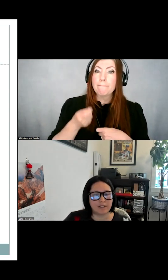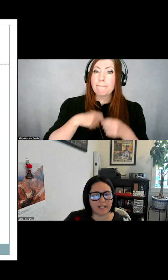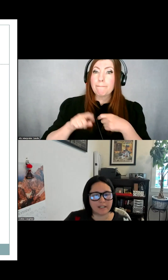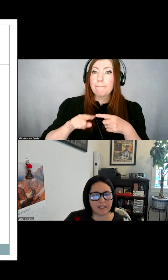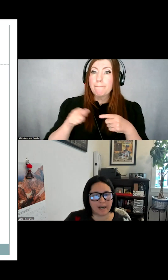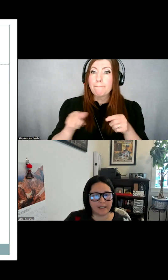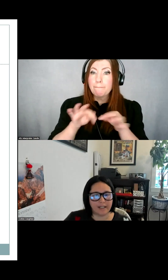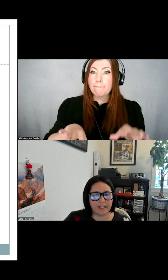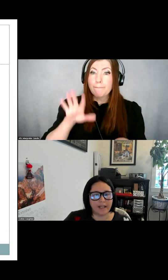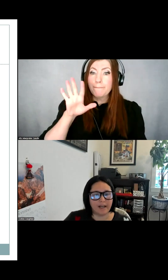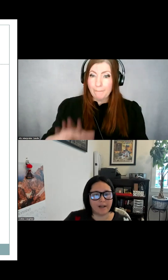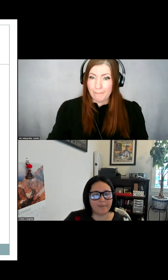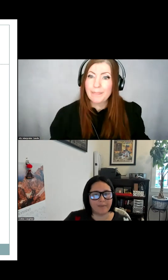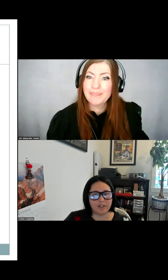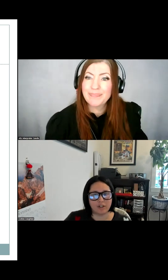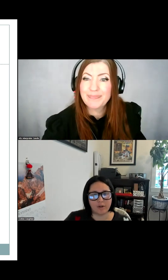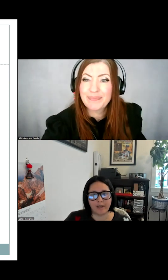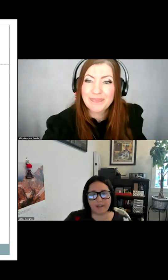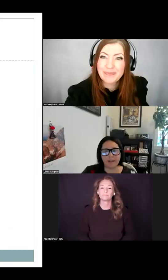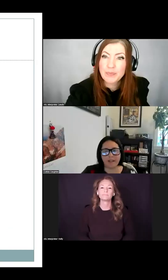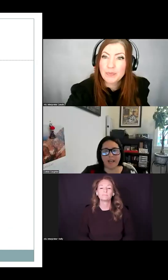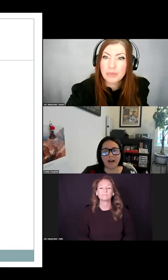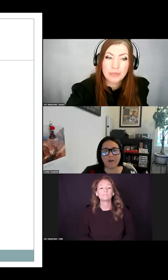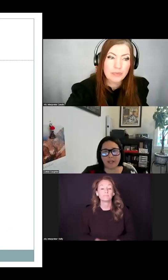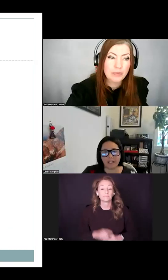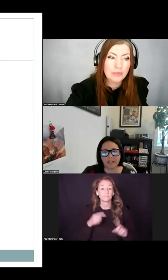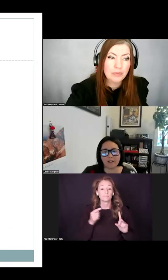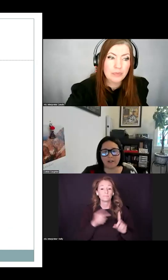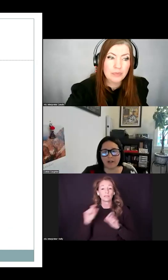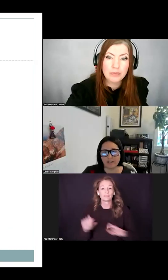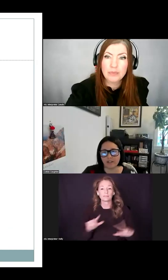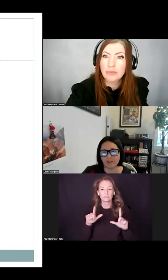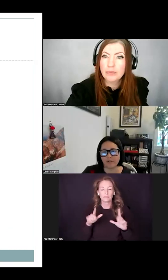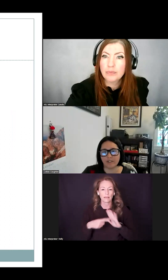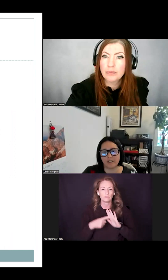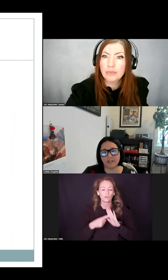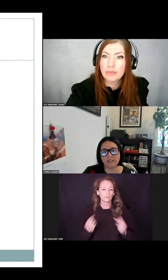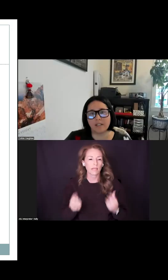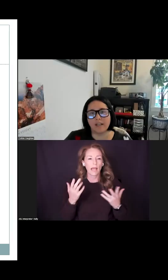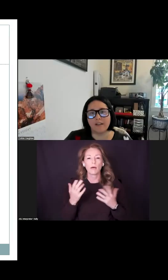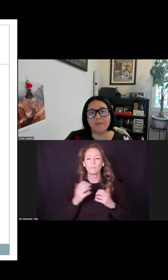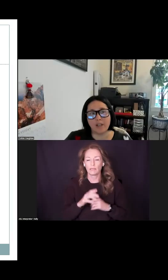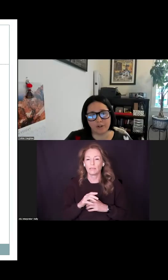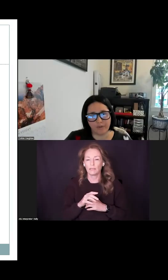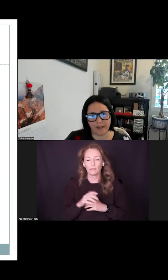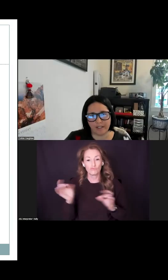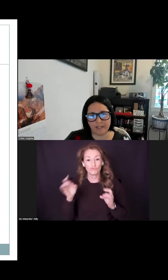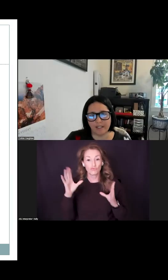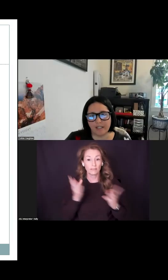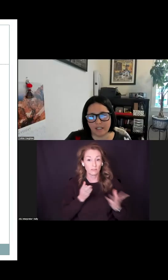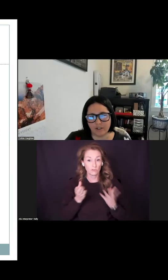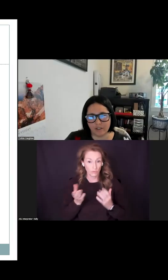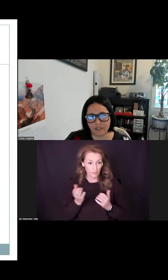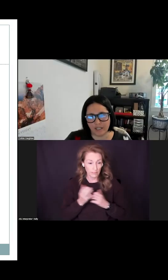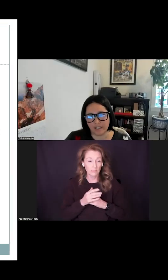So this next slide is showing how many crisis services we could find